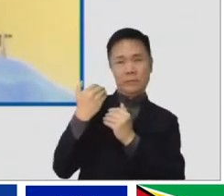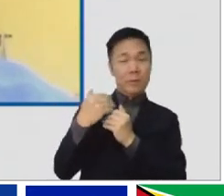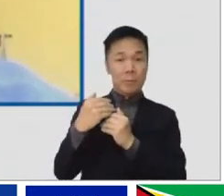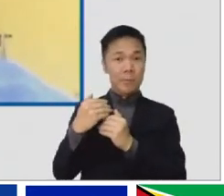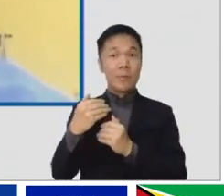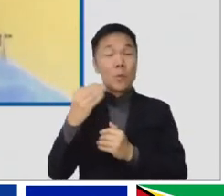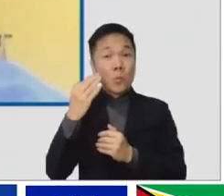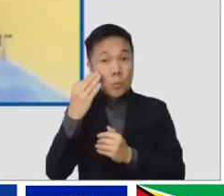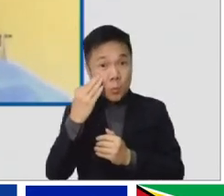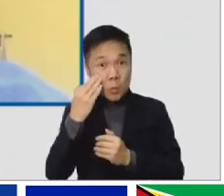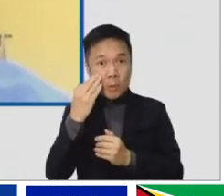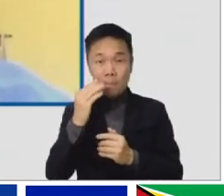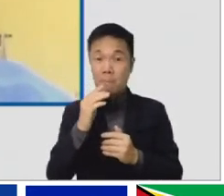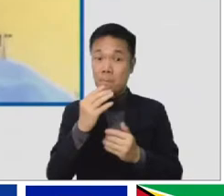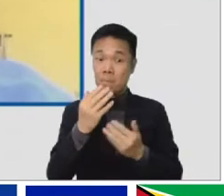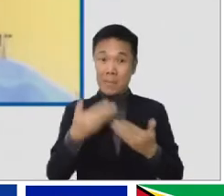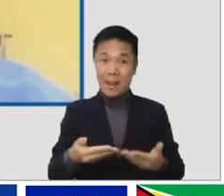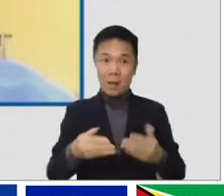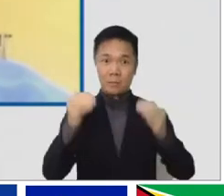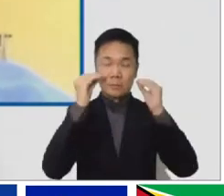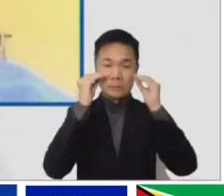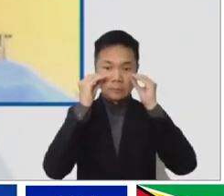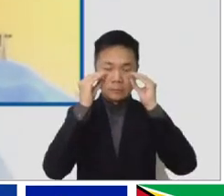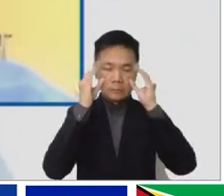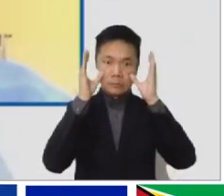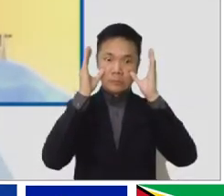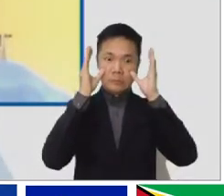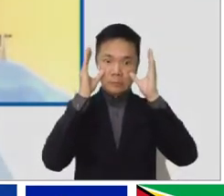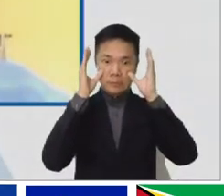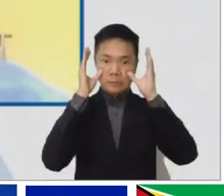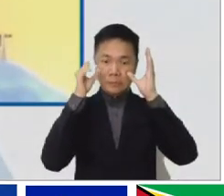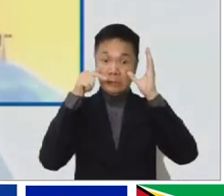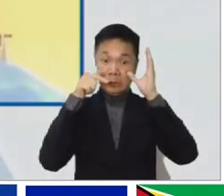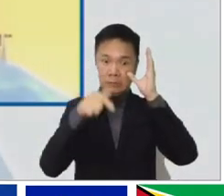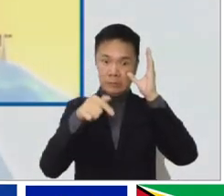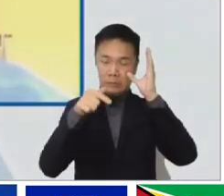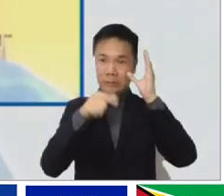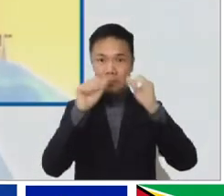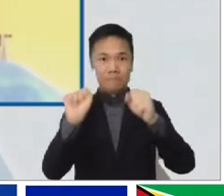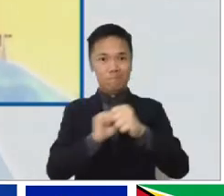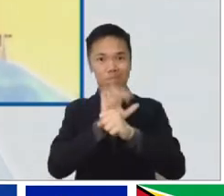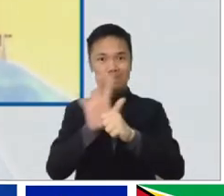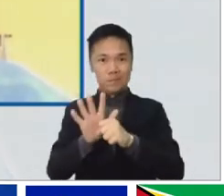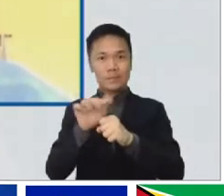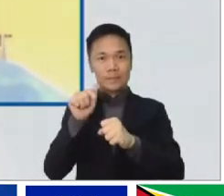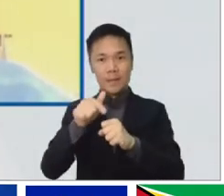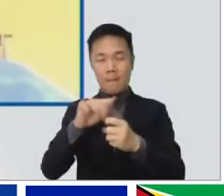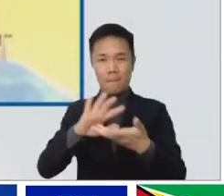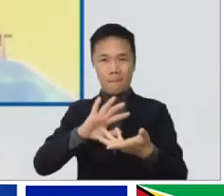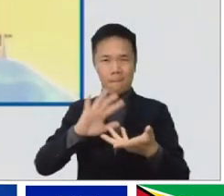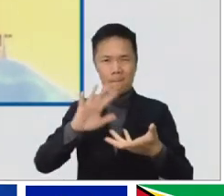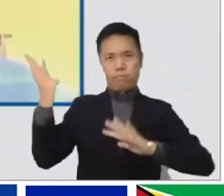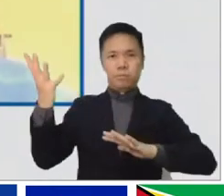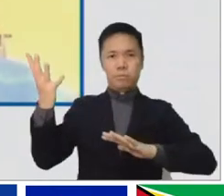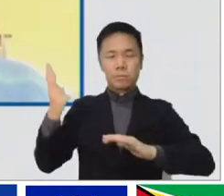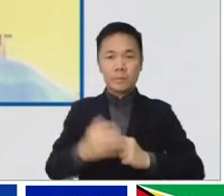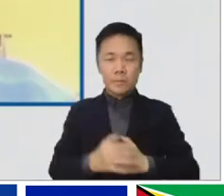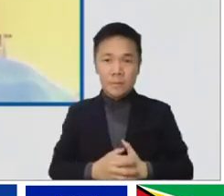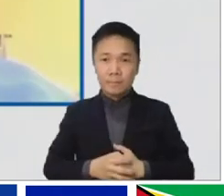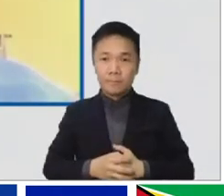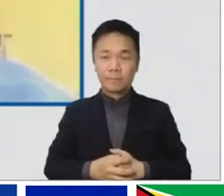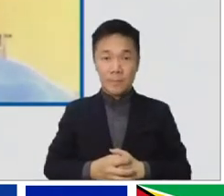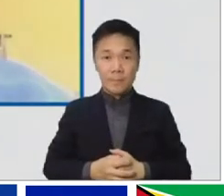more glaringly now because of the impact of this major global event. And so what we have today is a series